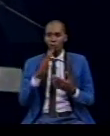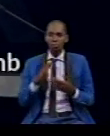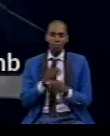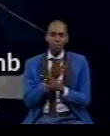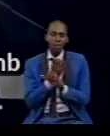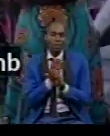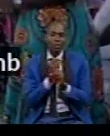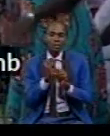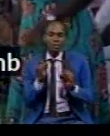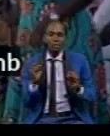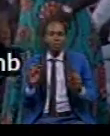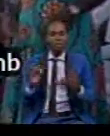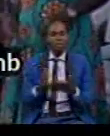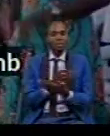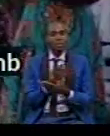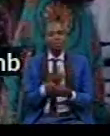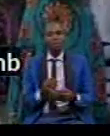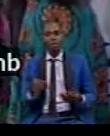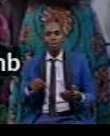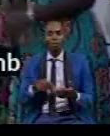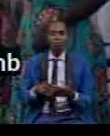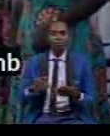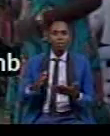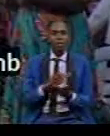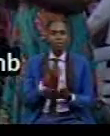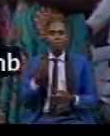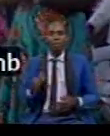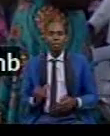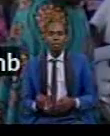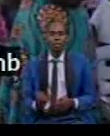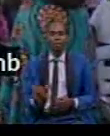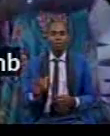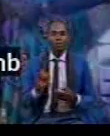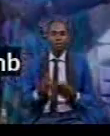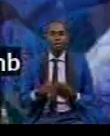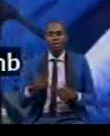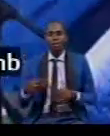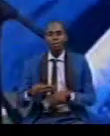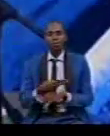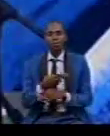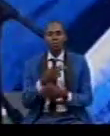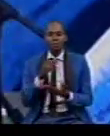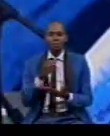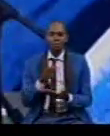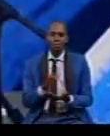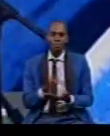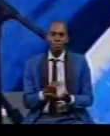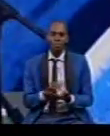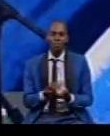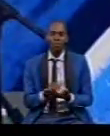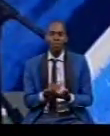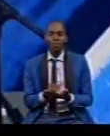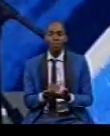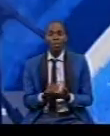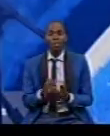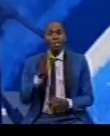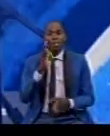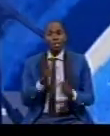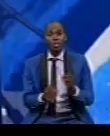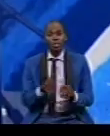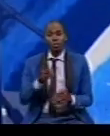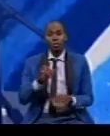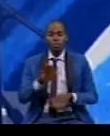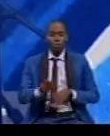your joints, Lord, I pray, pain, right hand side there,